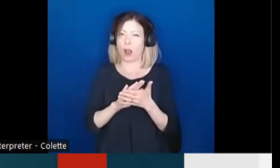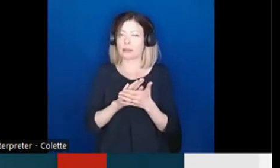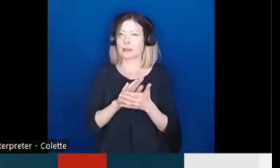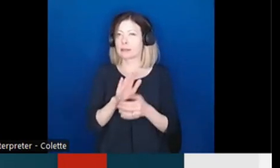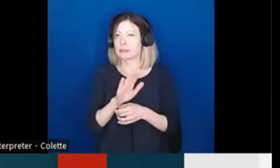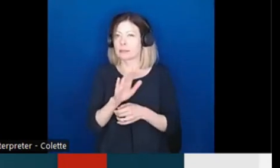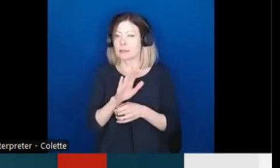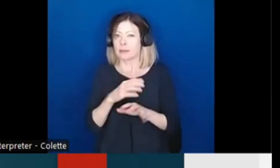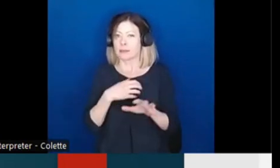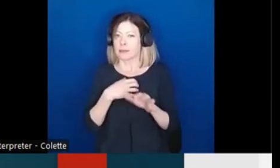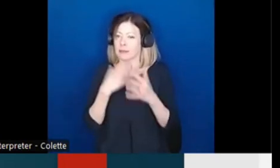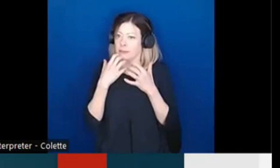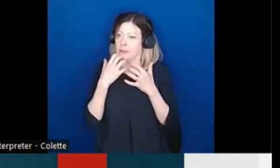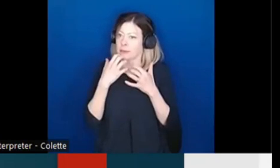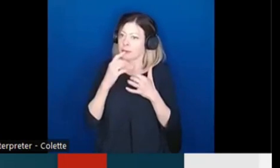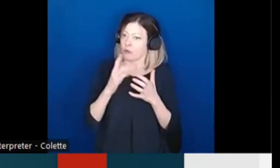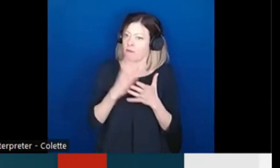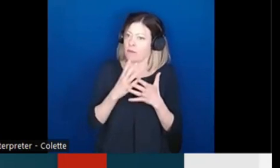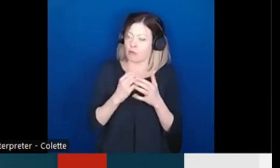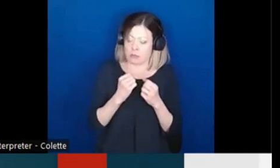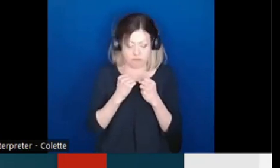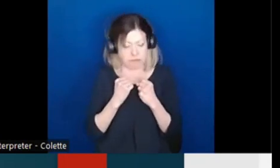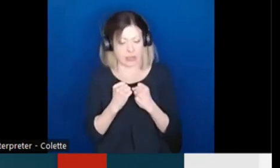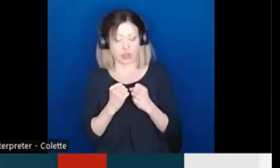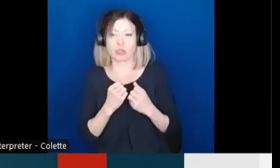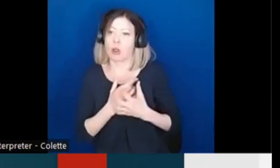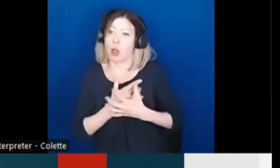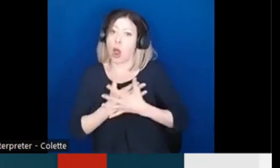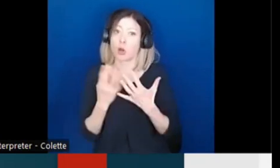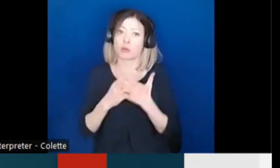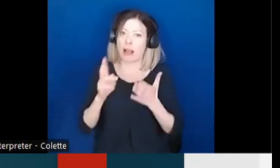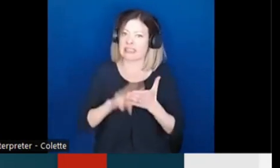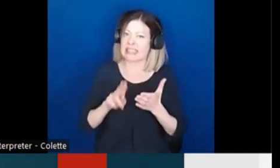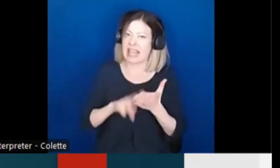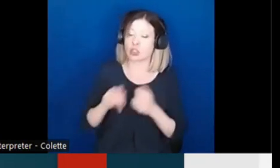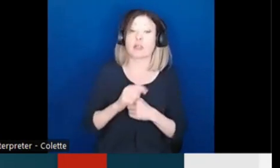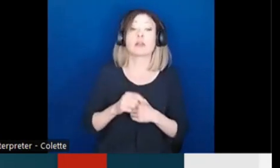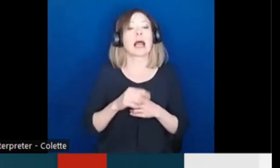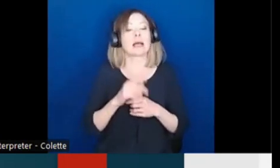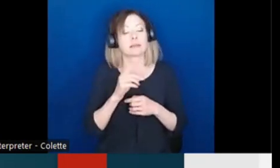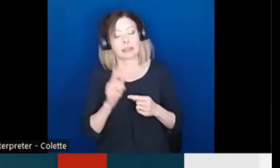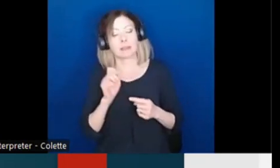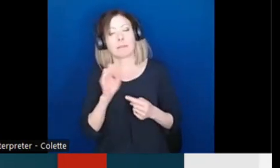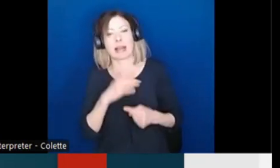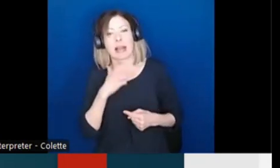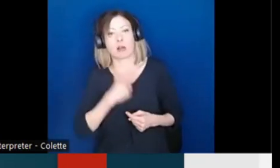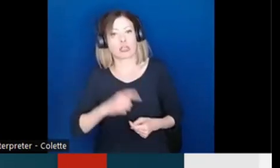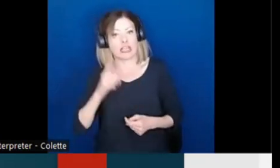about nature, with a heroine who is incredibly headstrong,